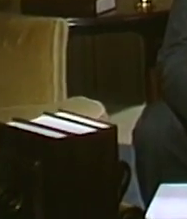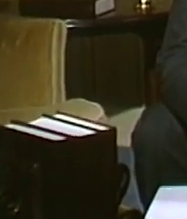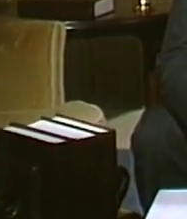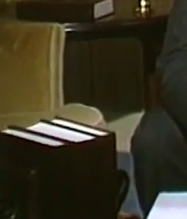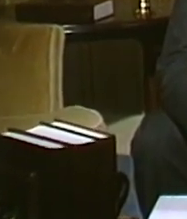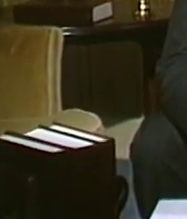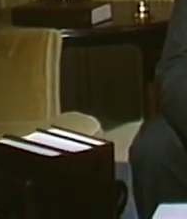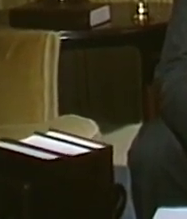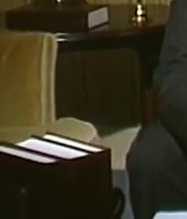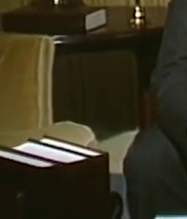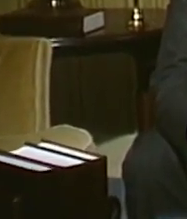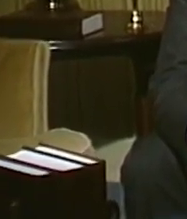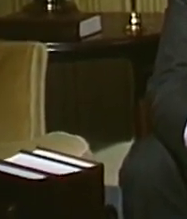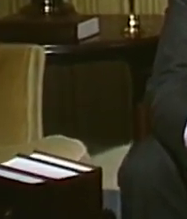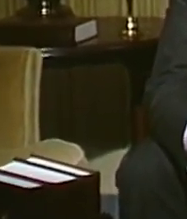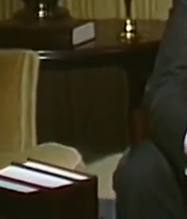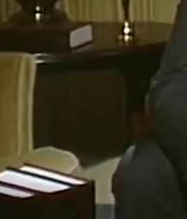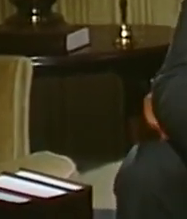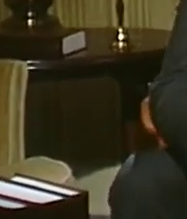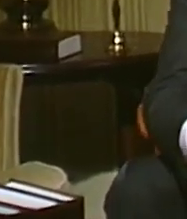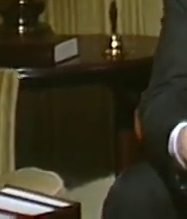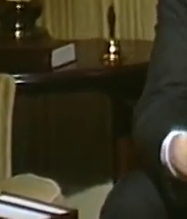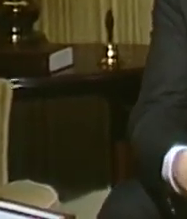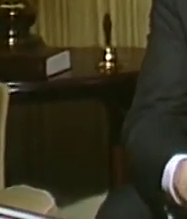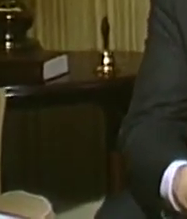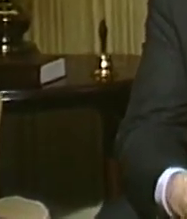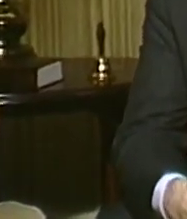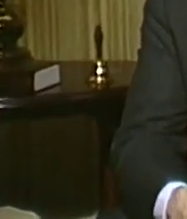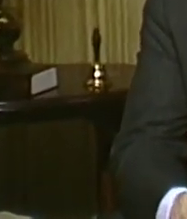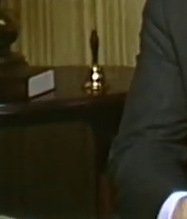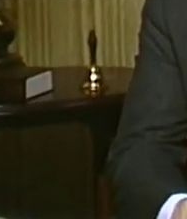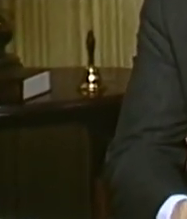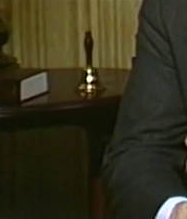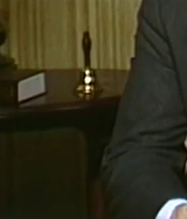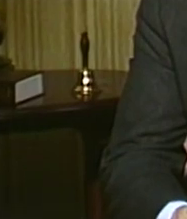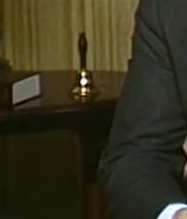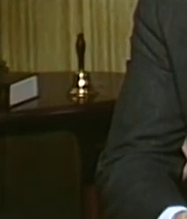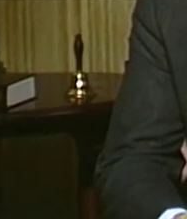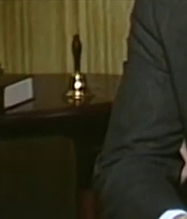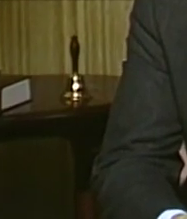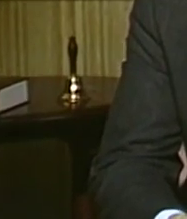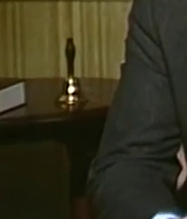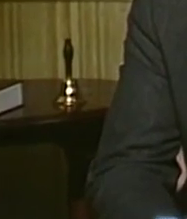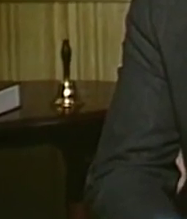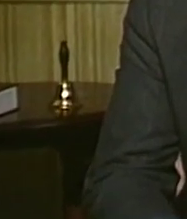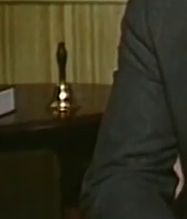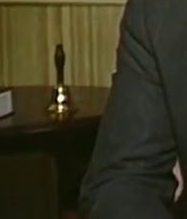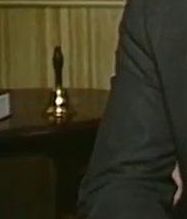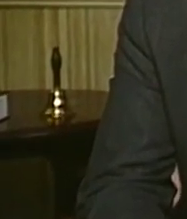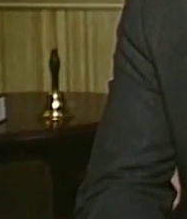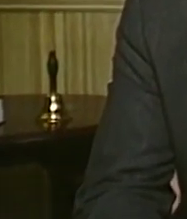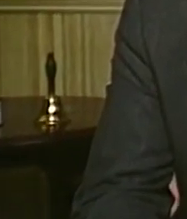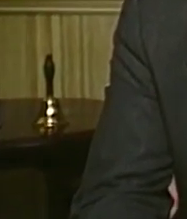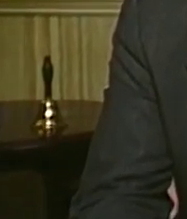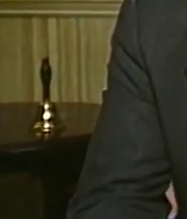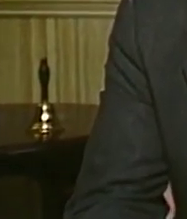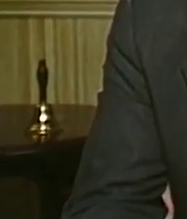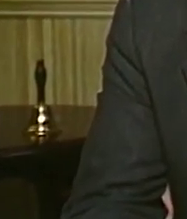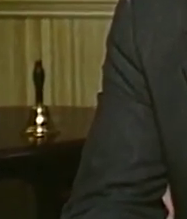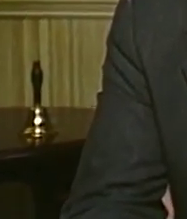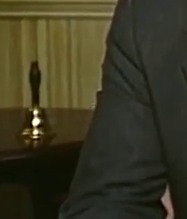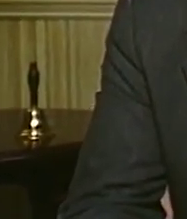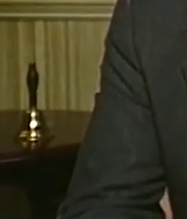years, and when I heard Dr. Smith bringing that message earlier today, I prayed that God might speak to many of you who are watching